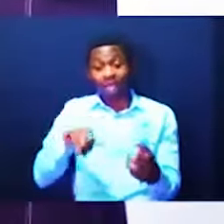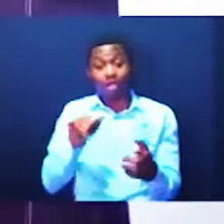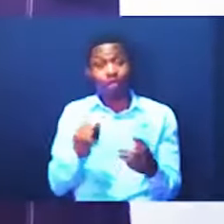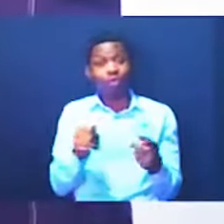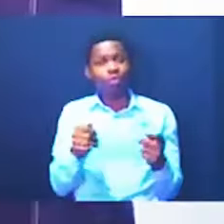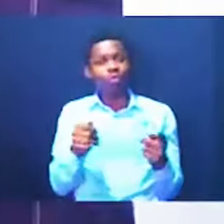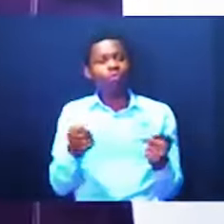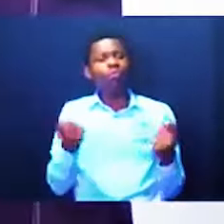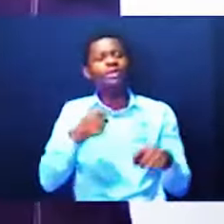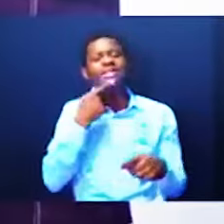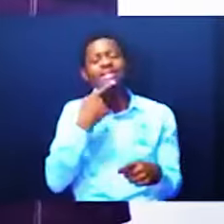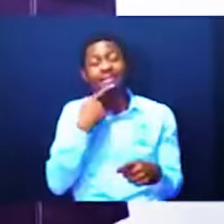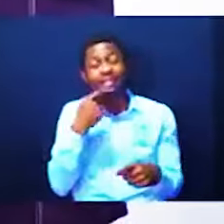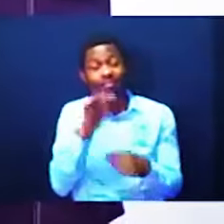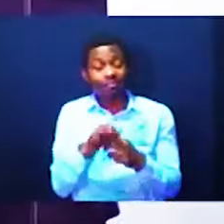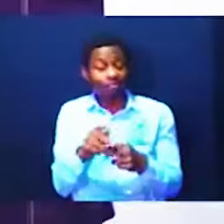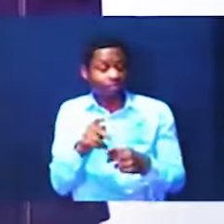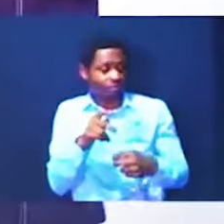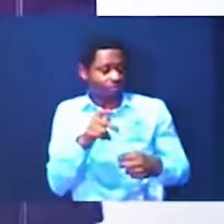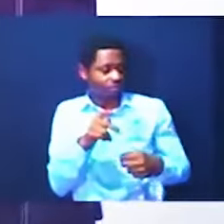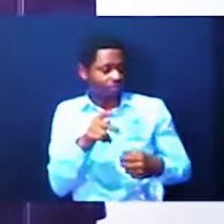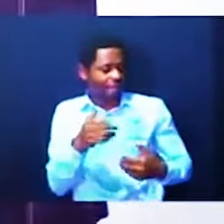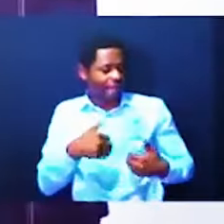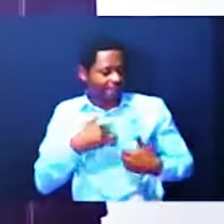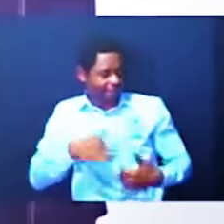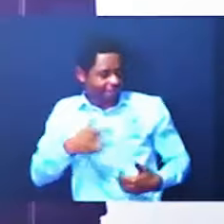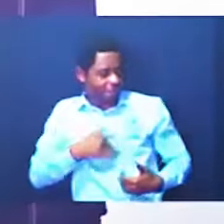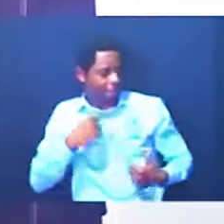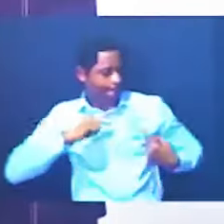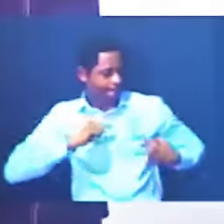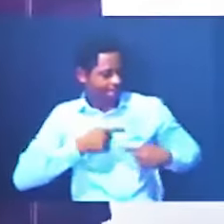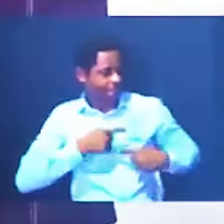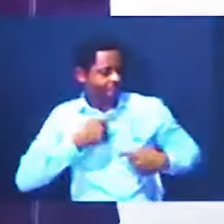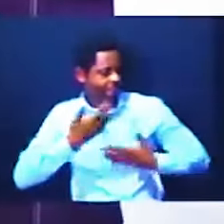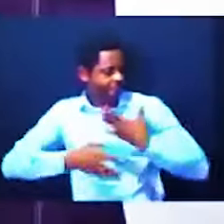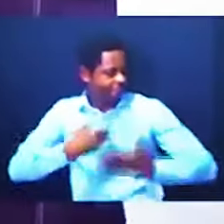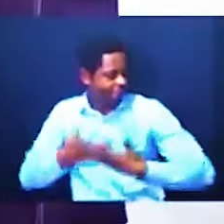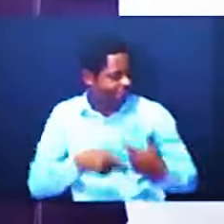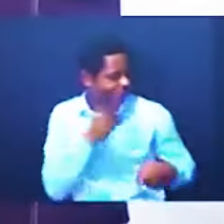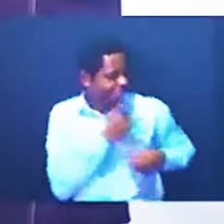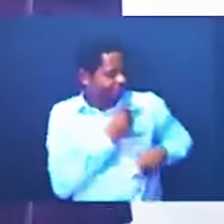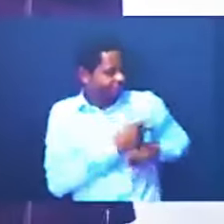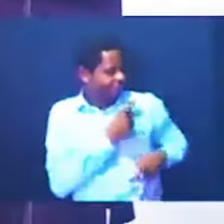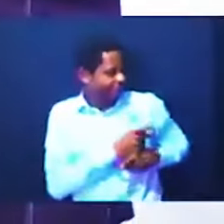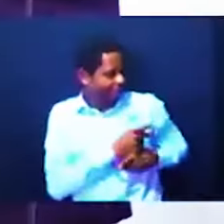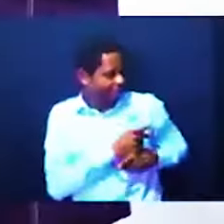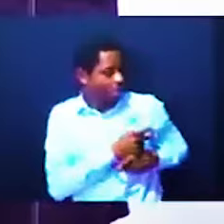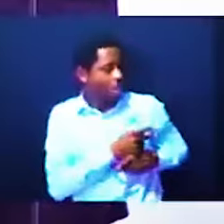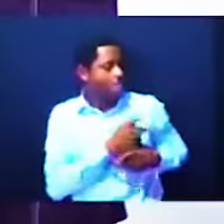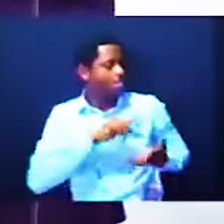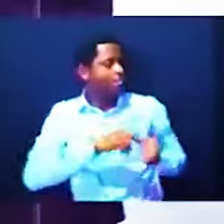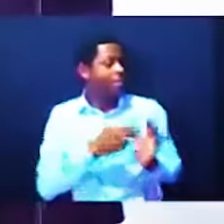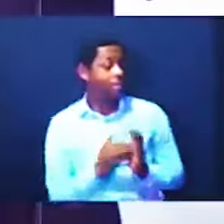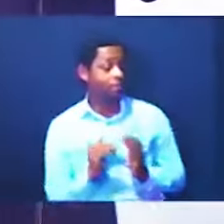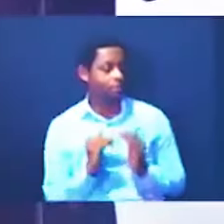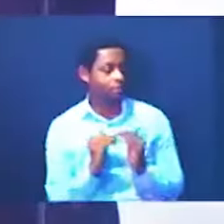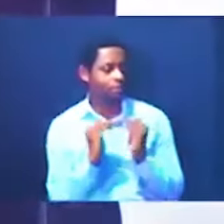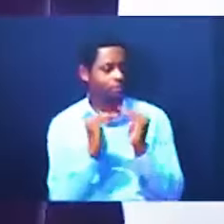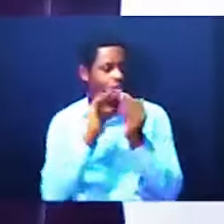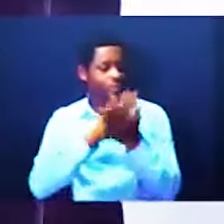just bearing grudge to nursing a grudge, you'll be doing that, you'll be entering into dangerous